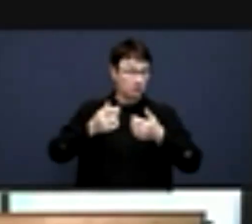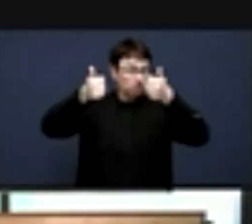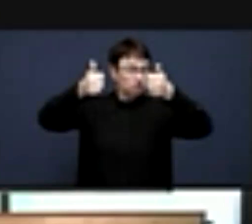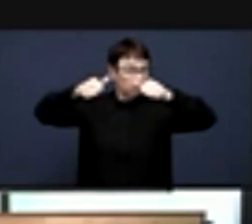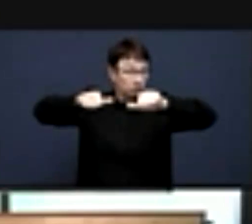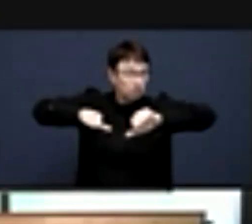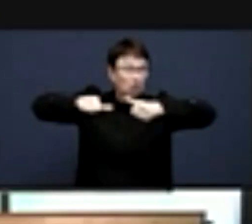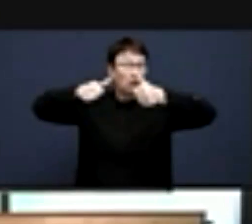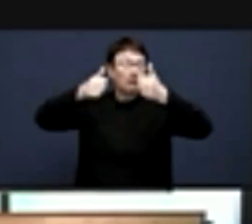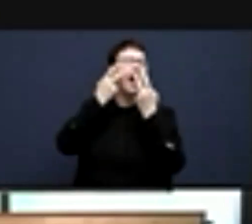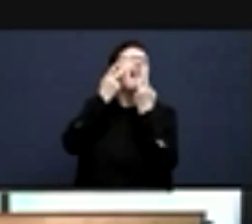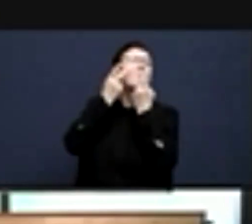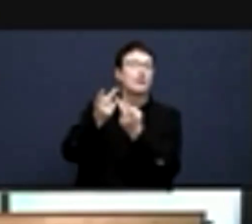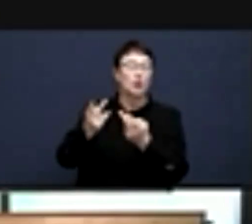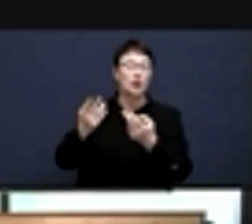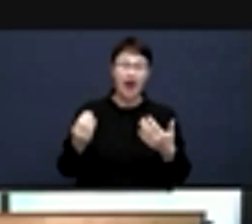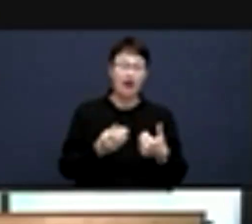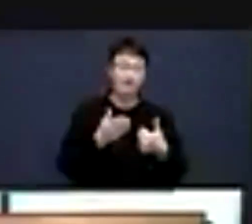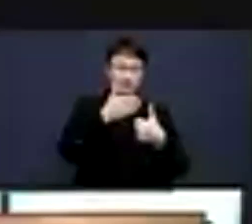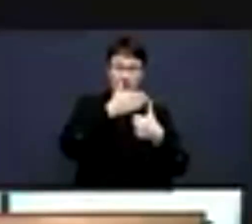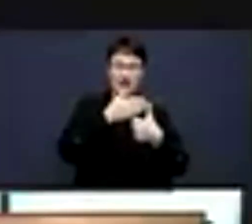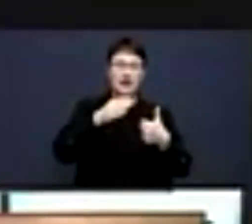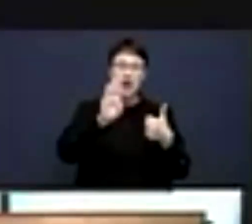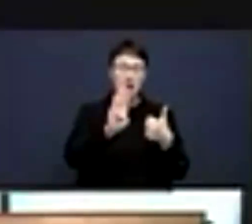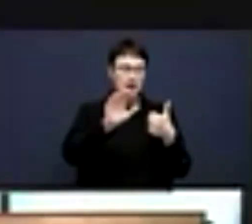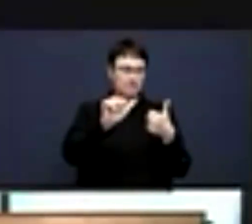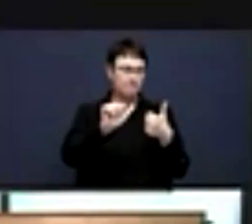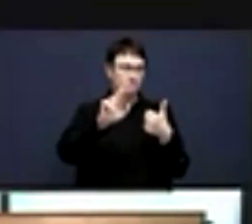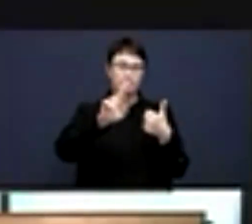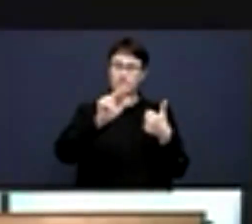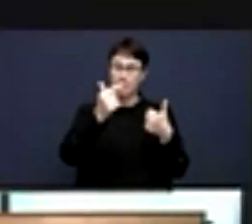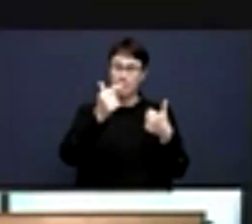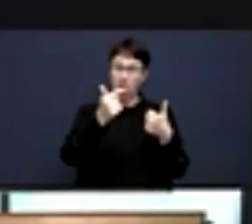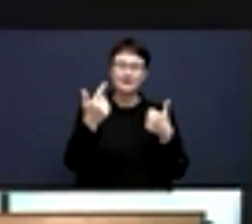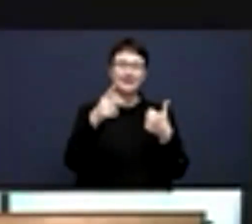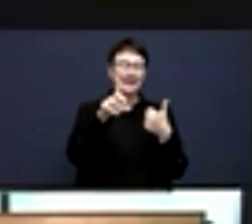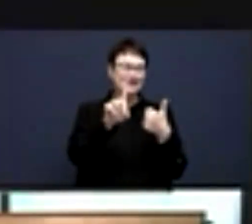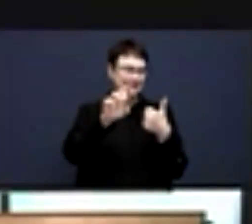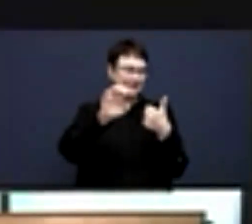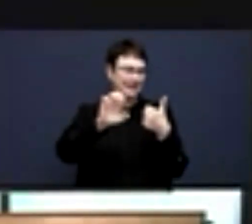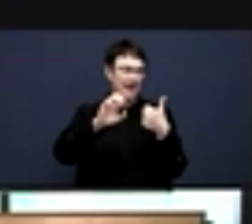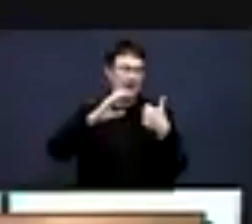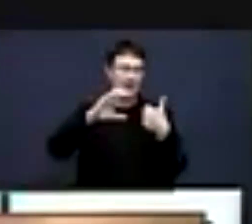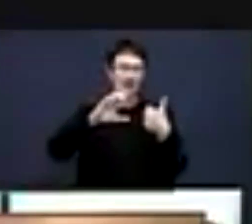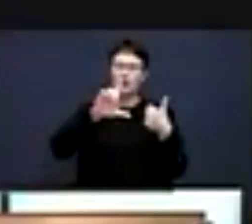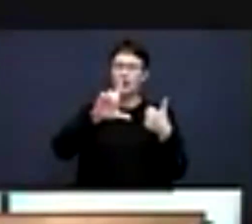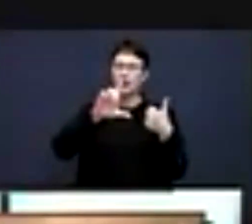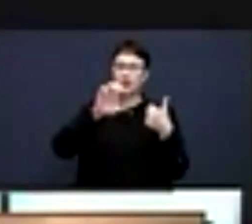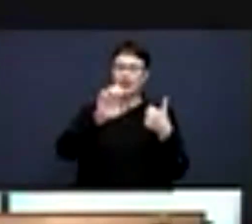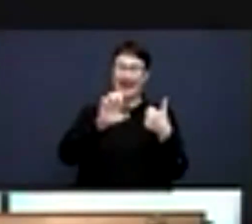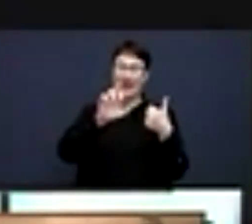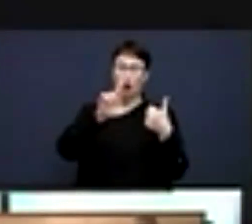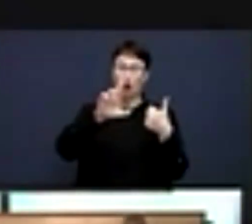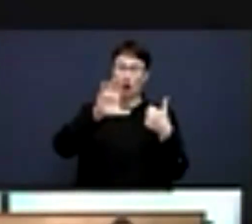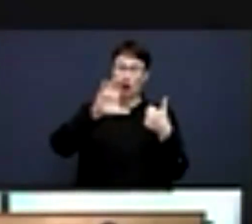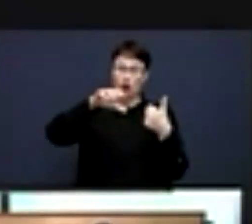to welcome Bart Declercq to the stage here with me today. Bart was so engaged in the workshop discussions yesterday that